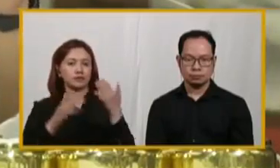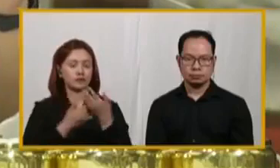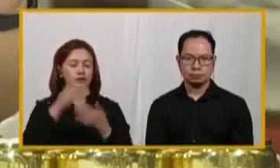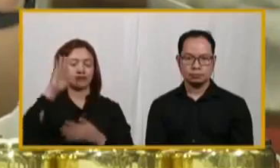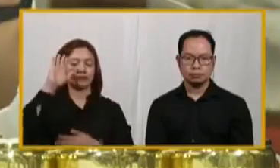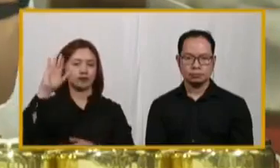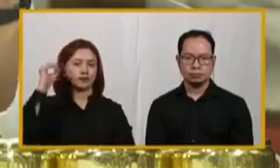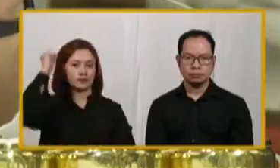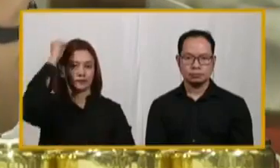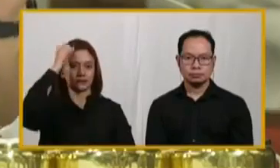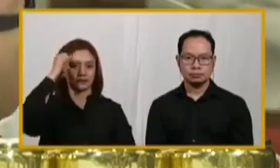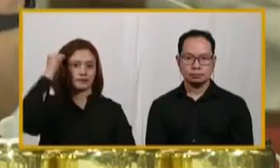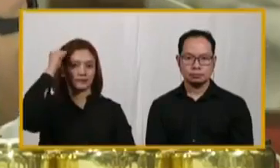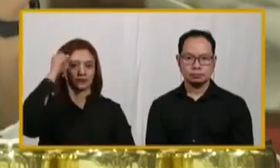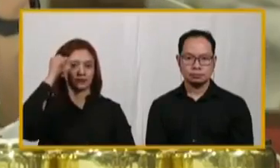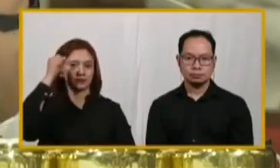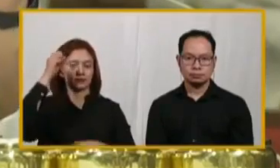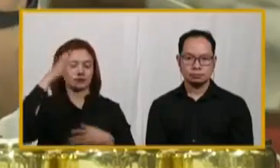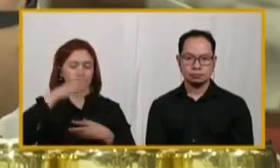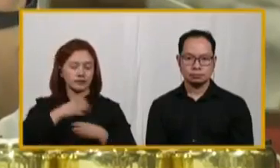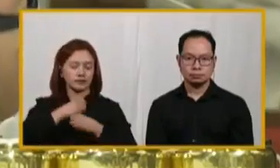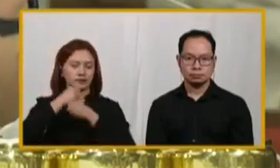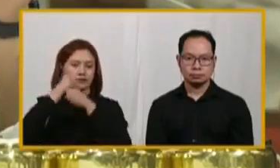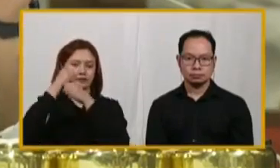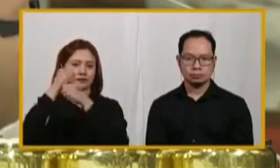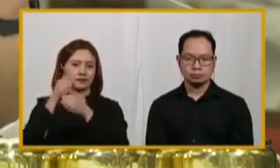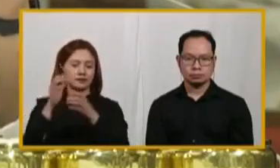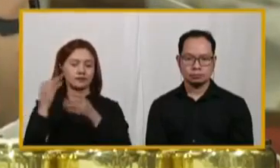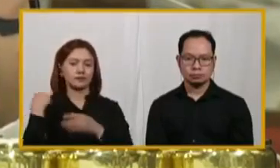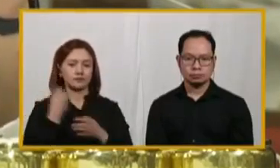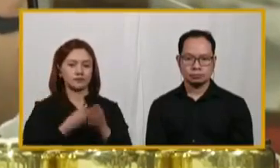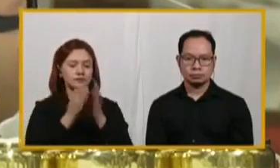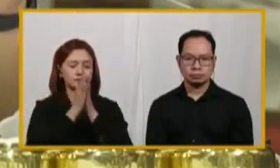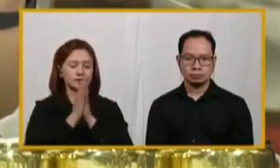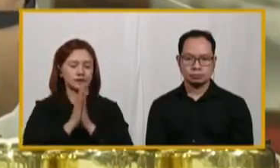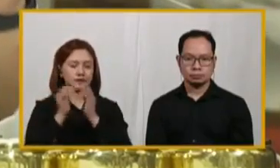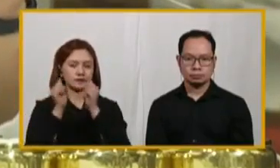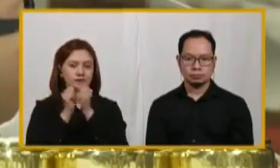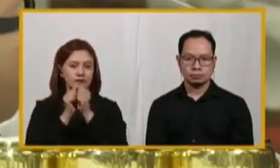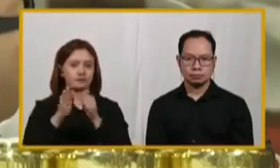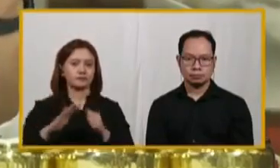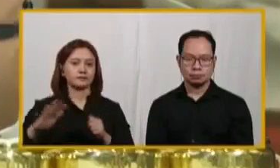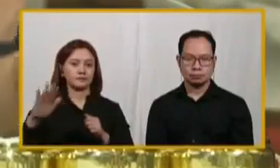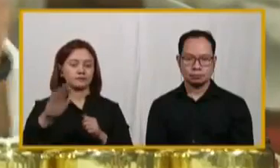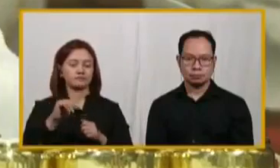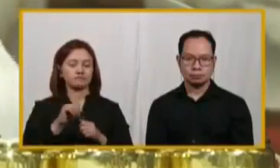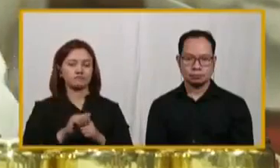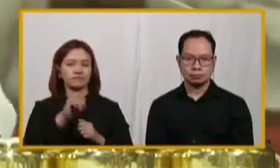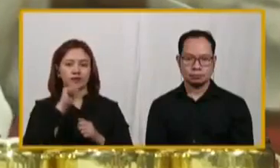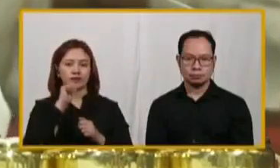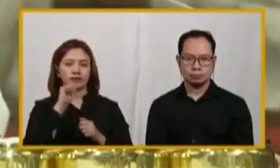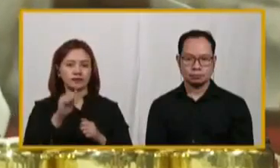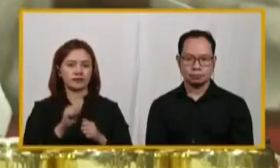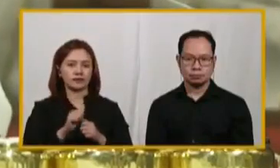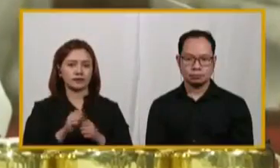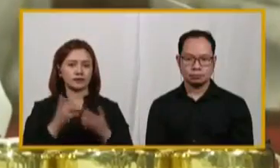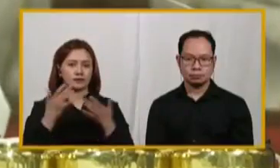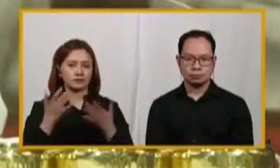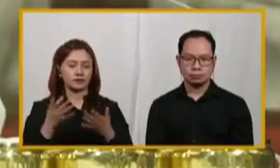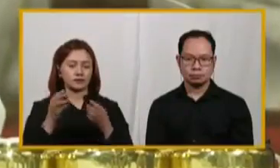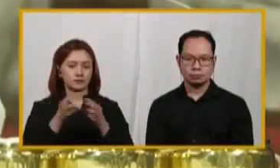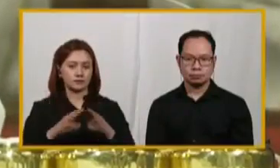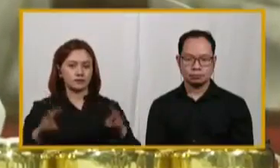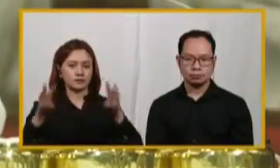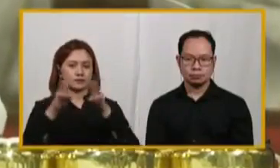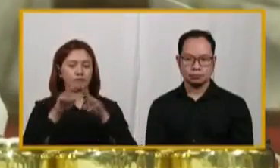saints. Admit us, we beseech you, into their company, not weighing our merits, but granting